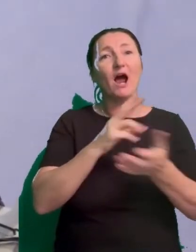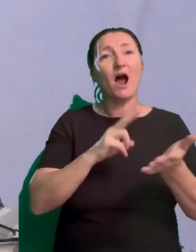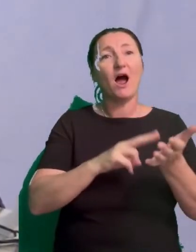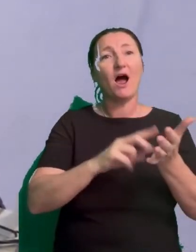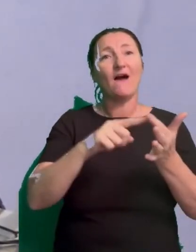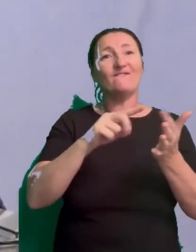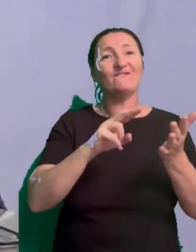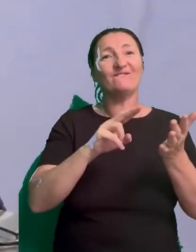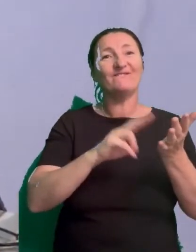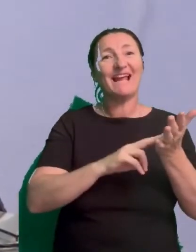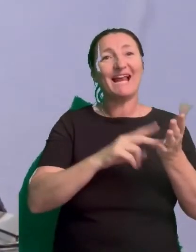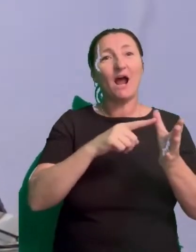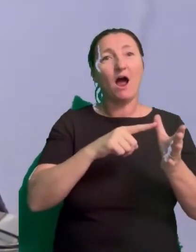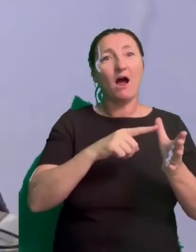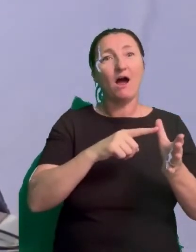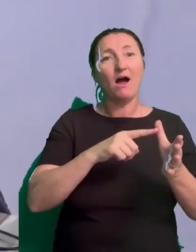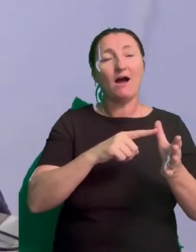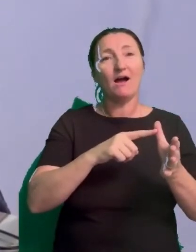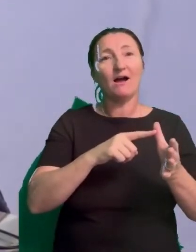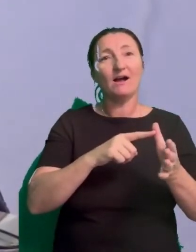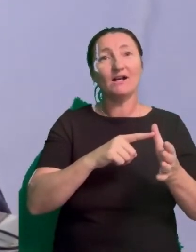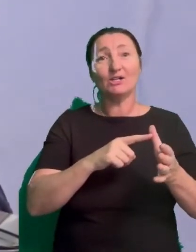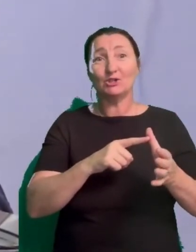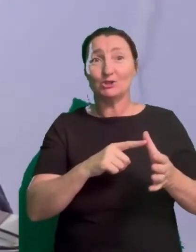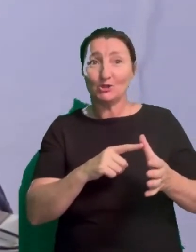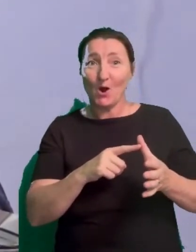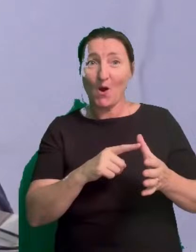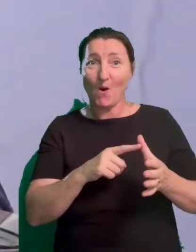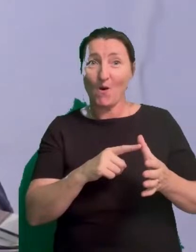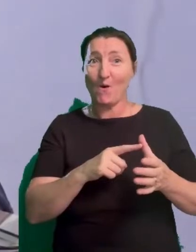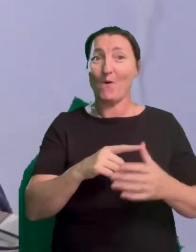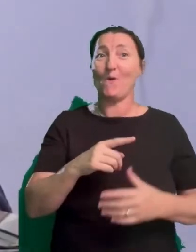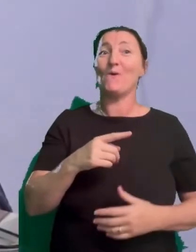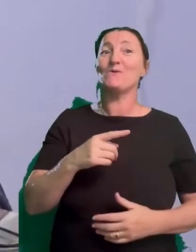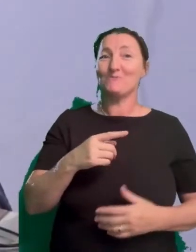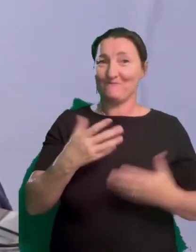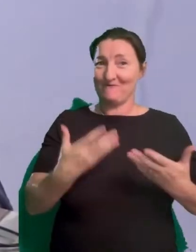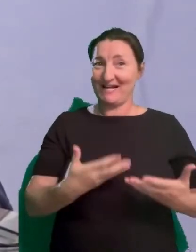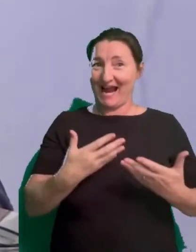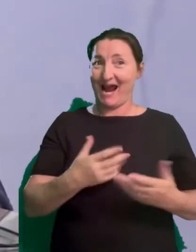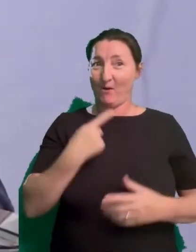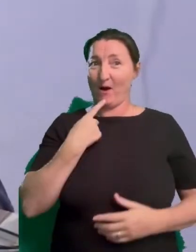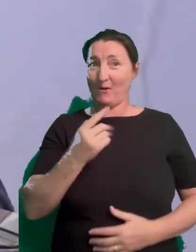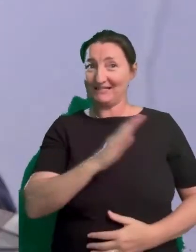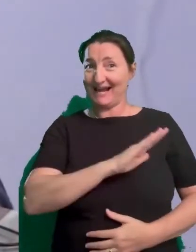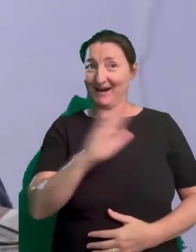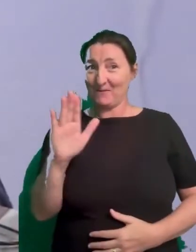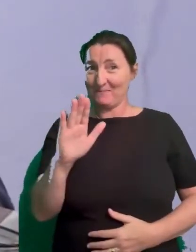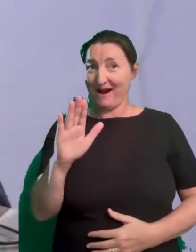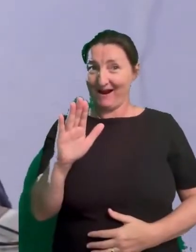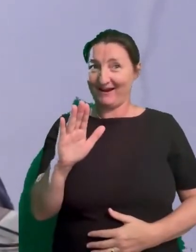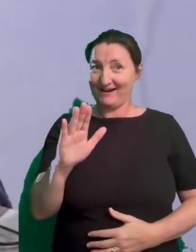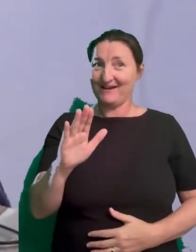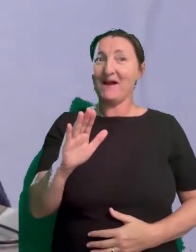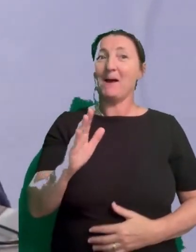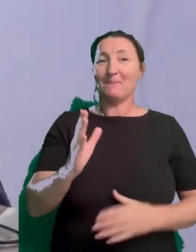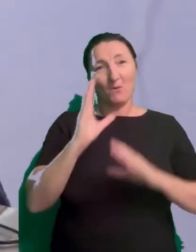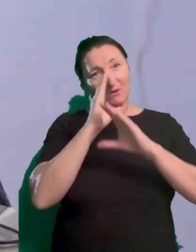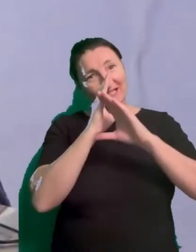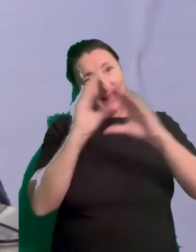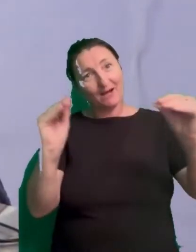saying all this, I will take a bye from now, and I'll tell you that all the best, take